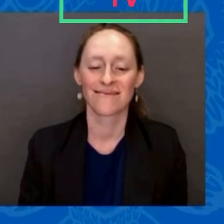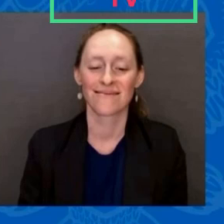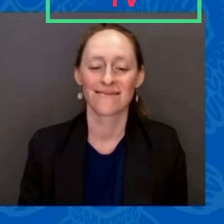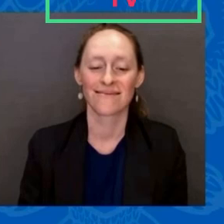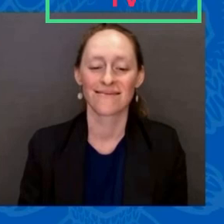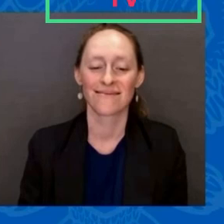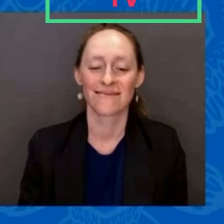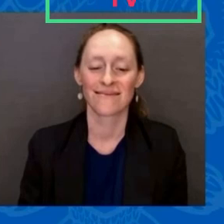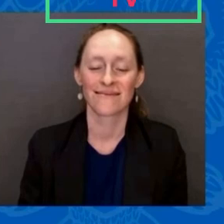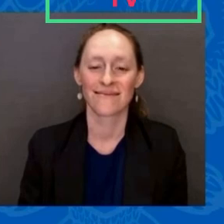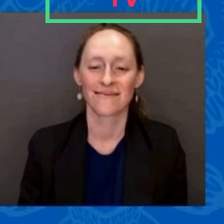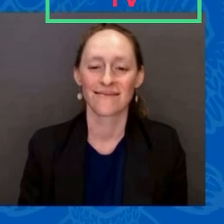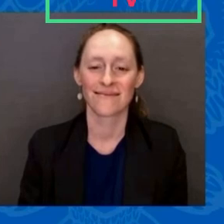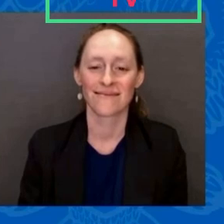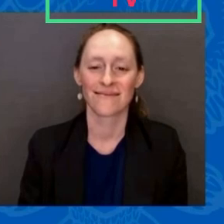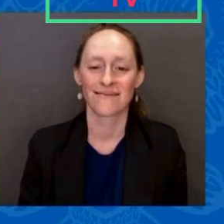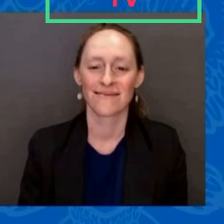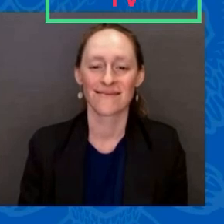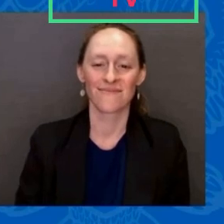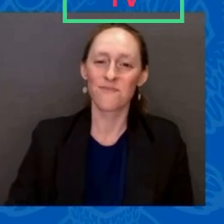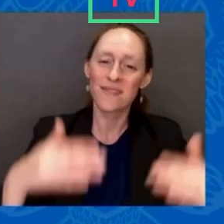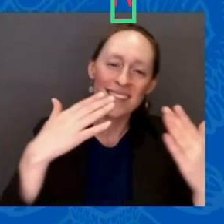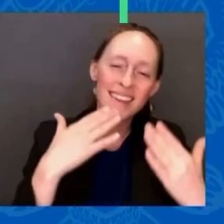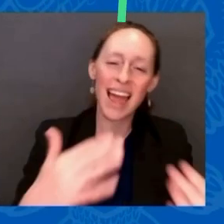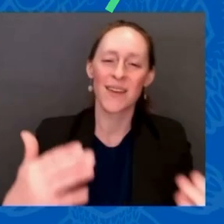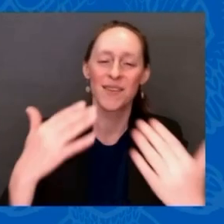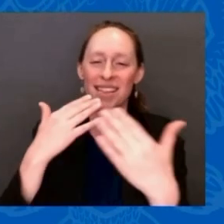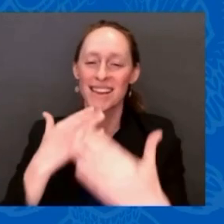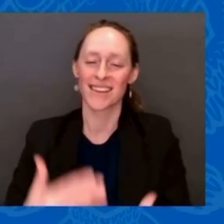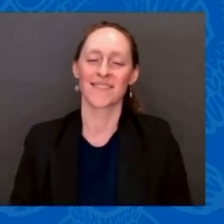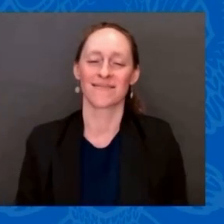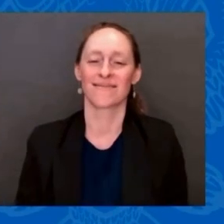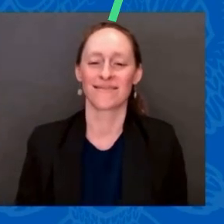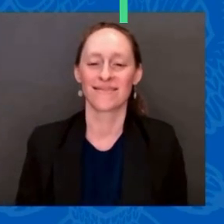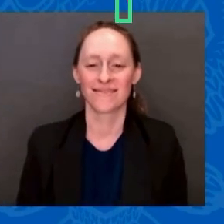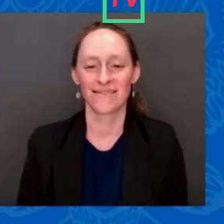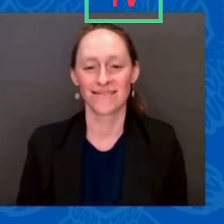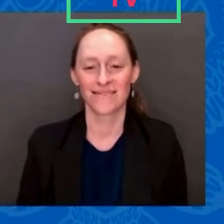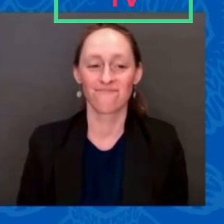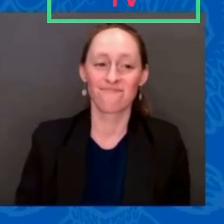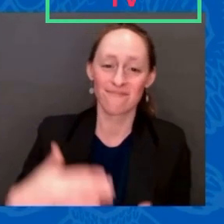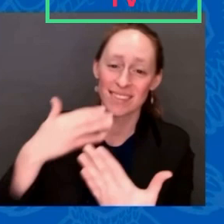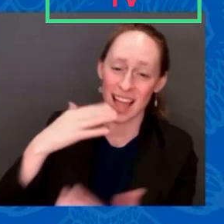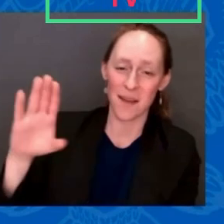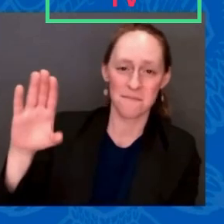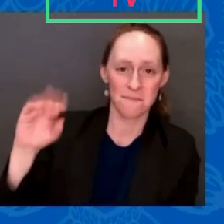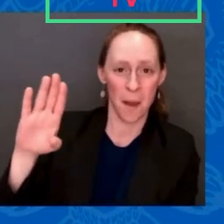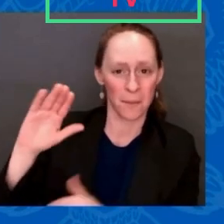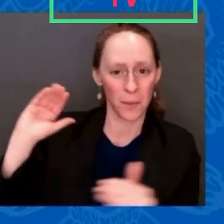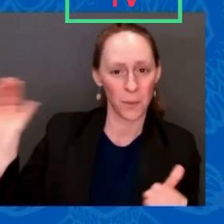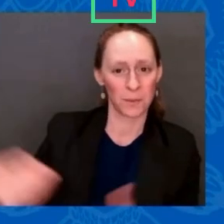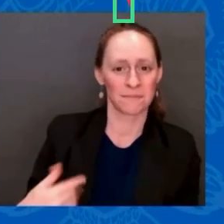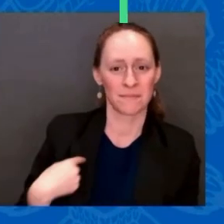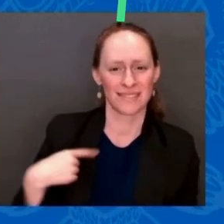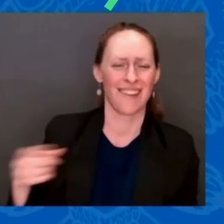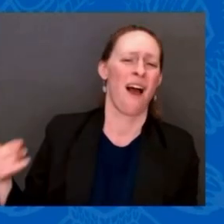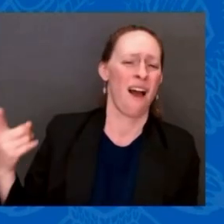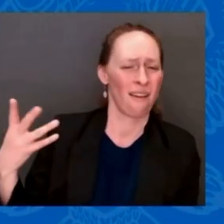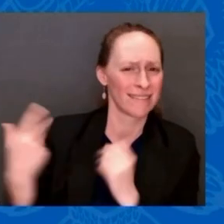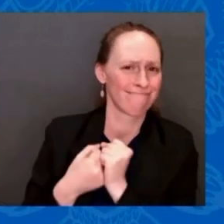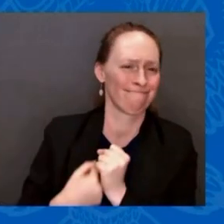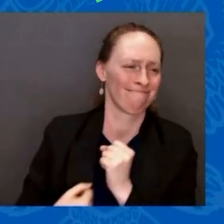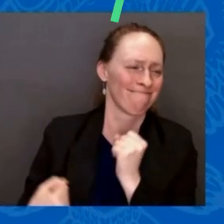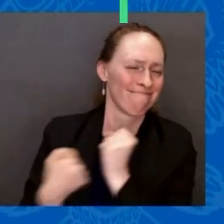Thank you all very much. And Bob, thank you for that introduction. Bob's been helping me for a long time. I guess he doesn't know any better.